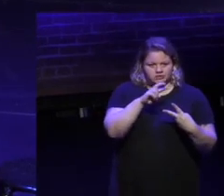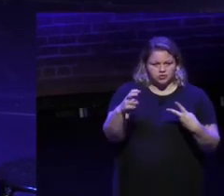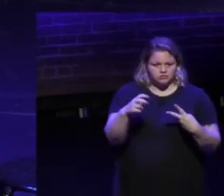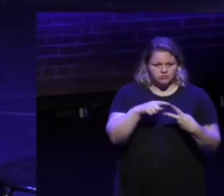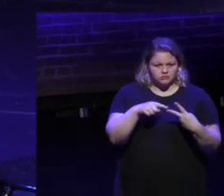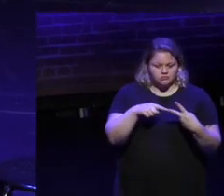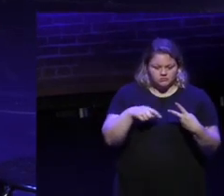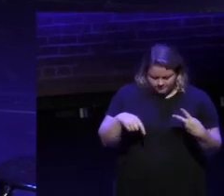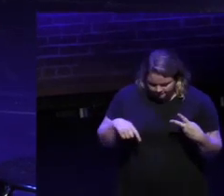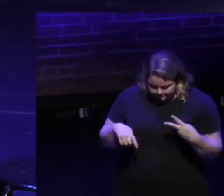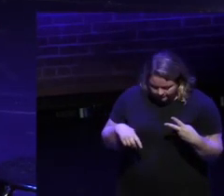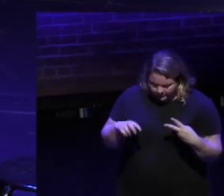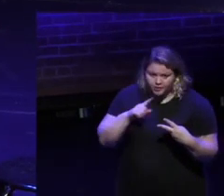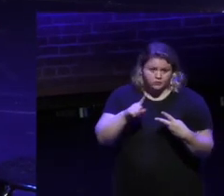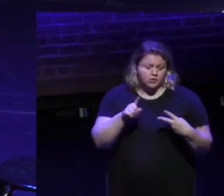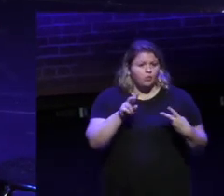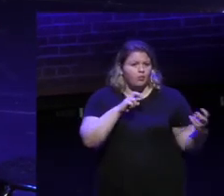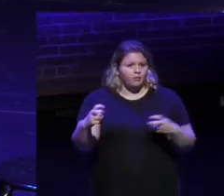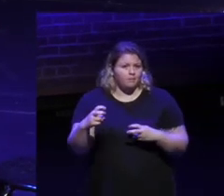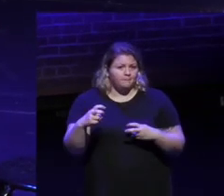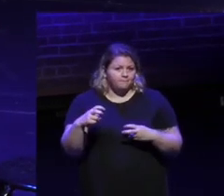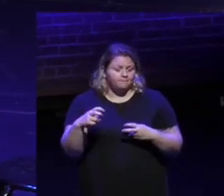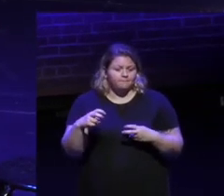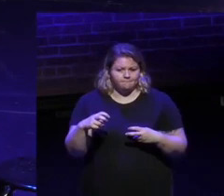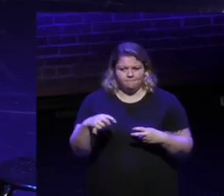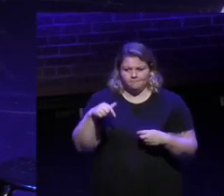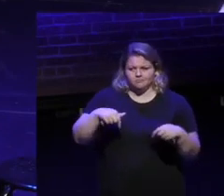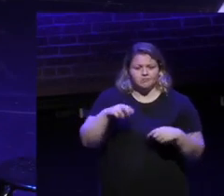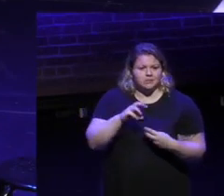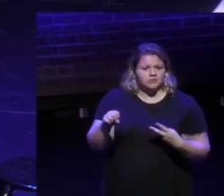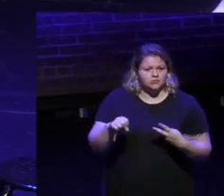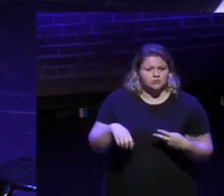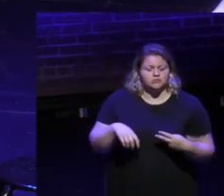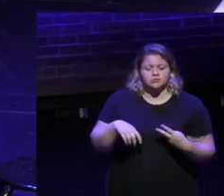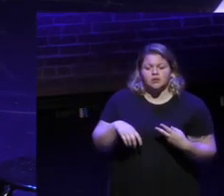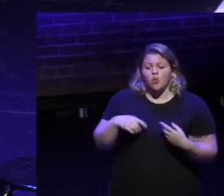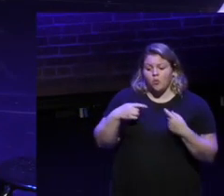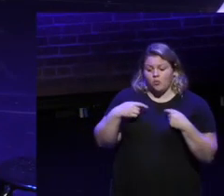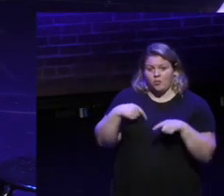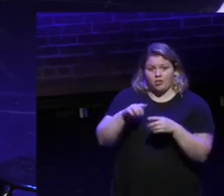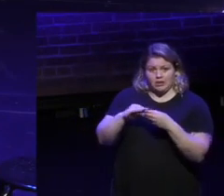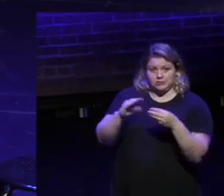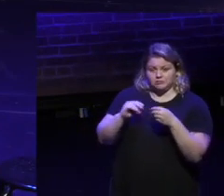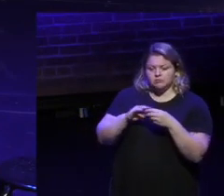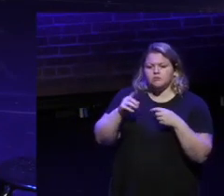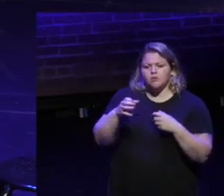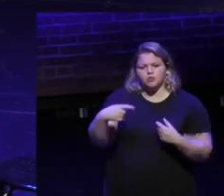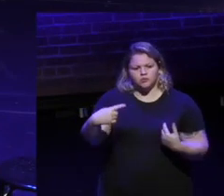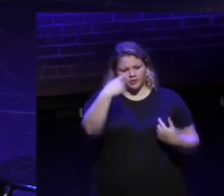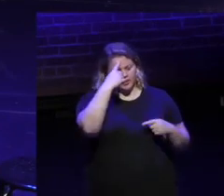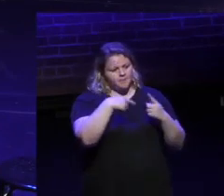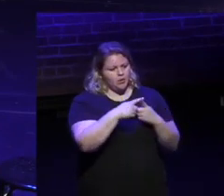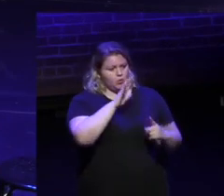plaguing our sector. And then I would like to ask you, as I'm talking, to think about what, in your position as